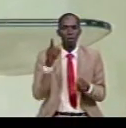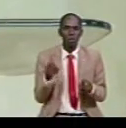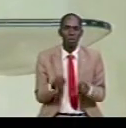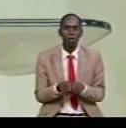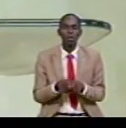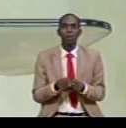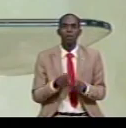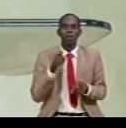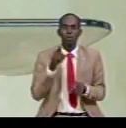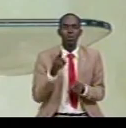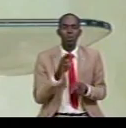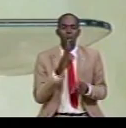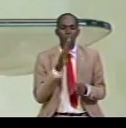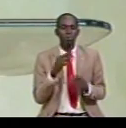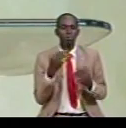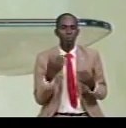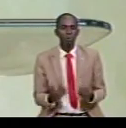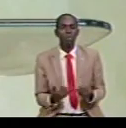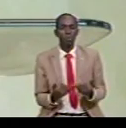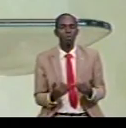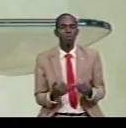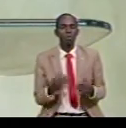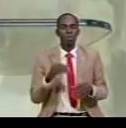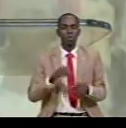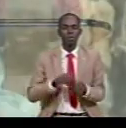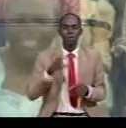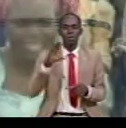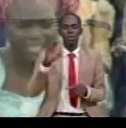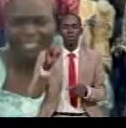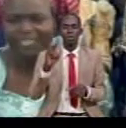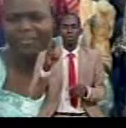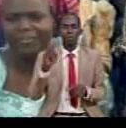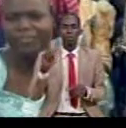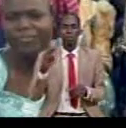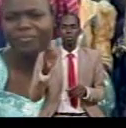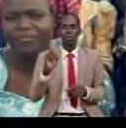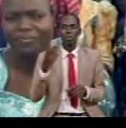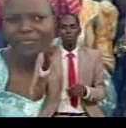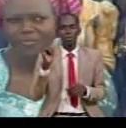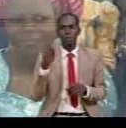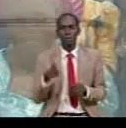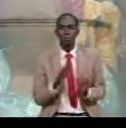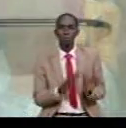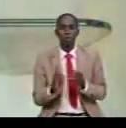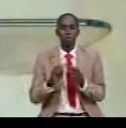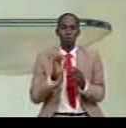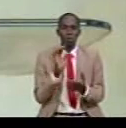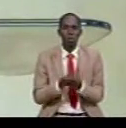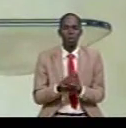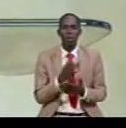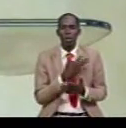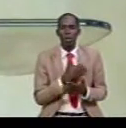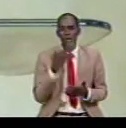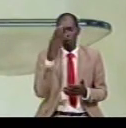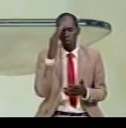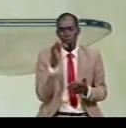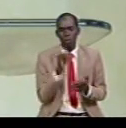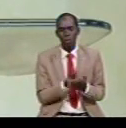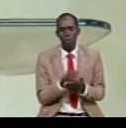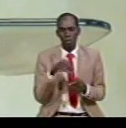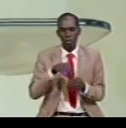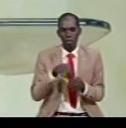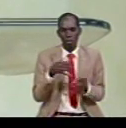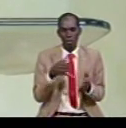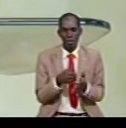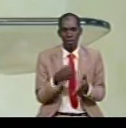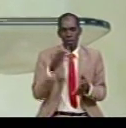into, that it will end up a shame. It will not happen to you. You know, you get into a business and the Lord is prospering that business. The devil is